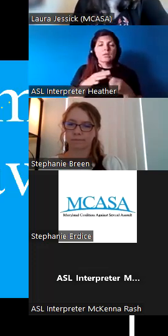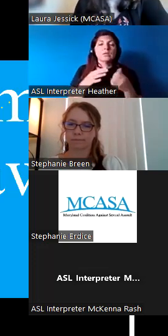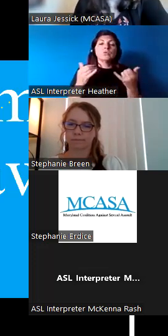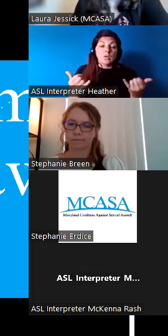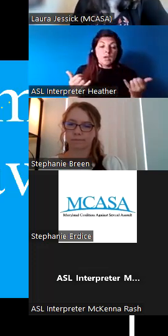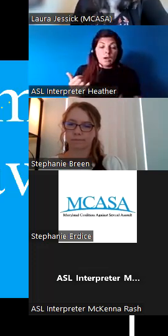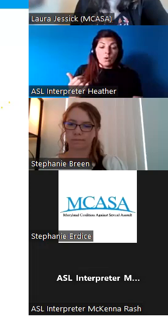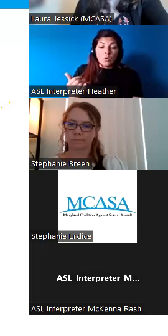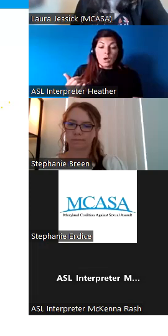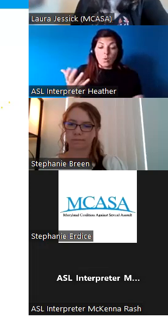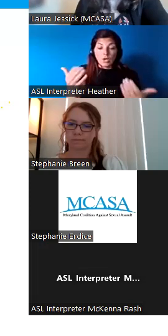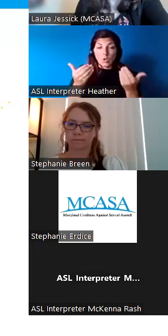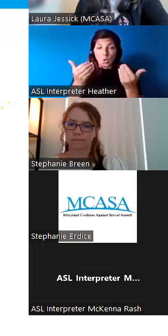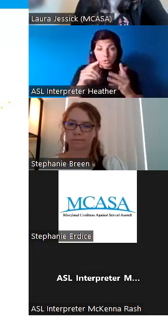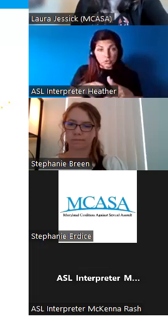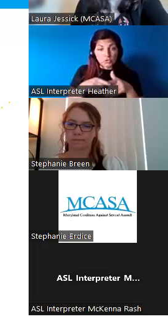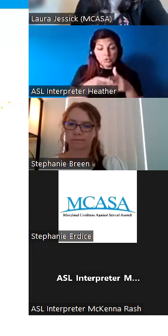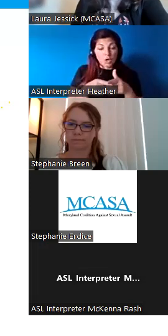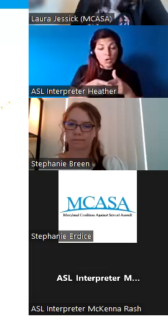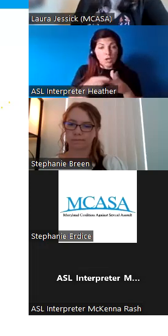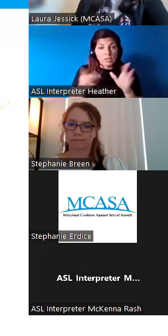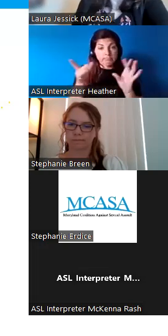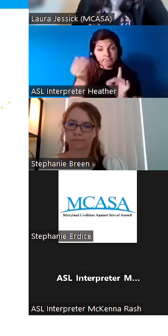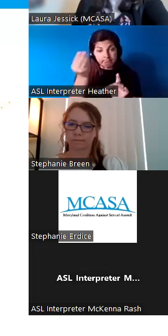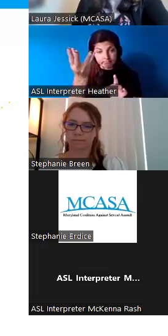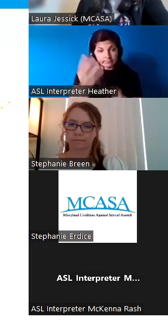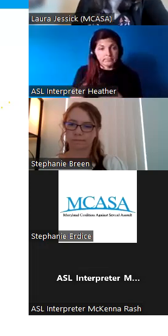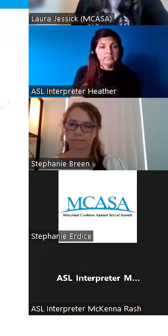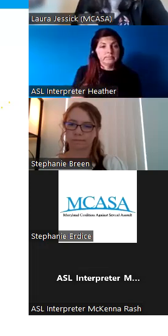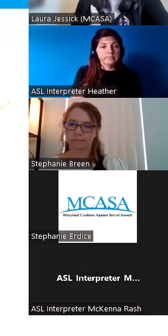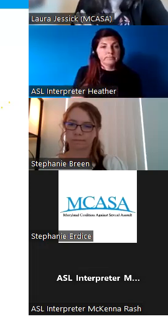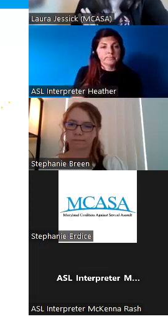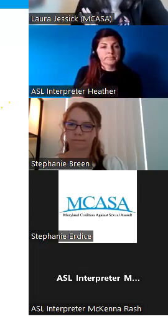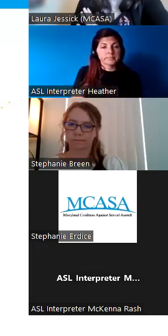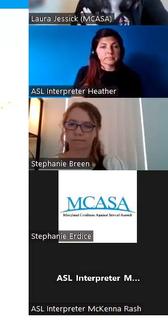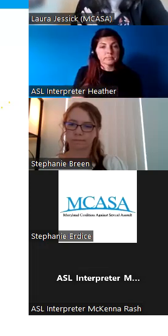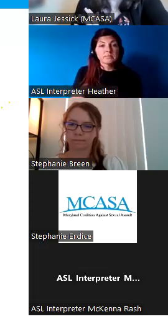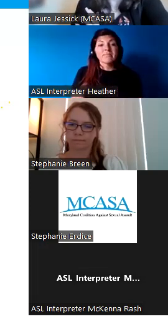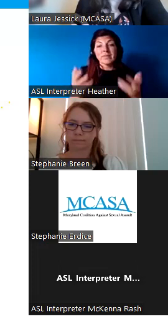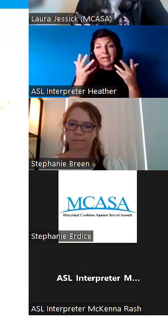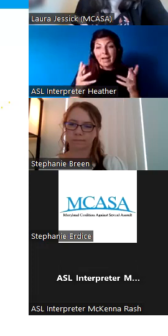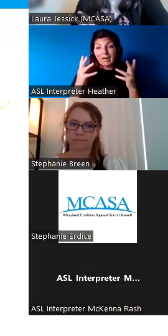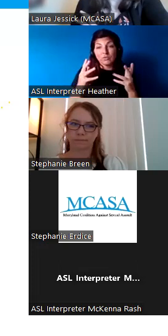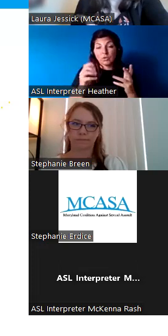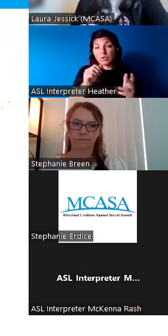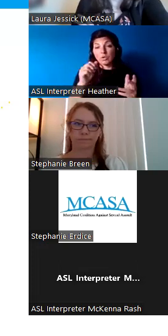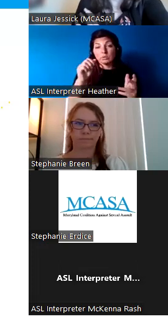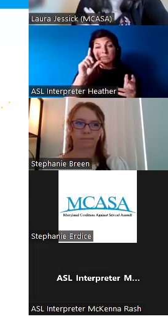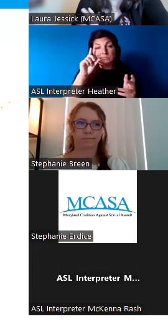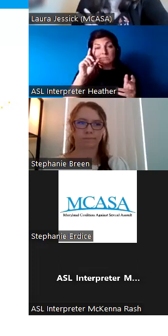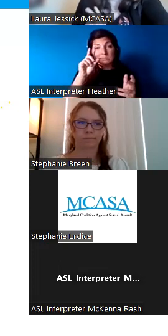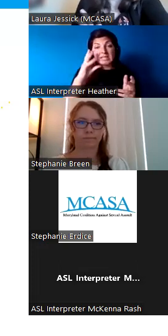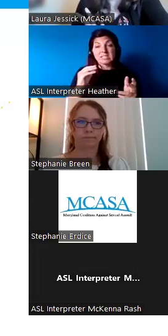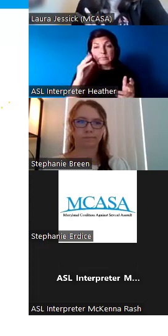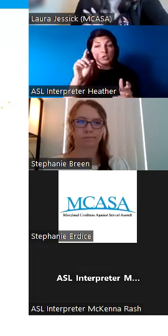said, I want to get started by noting that after a sexual assault, there are many different